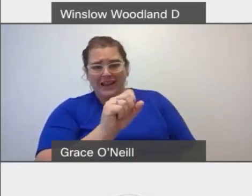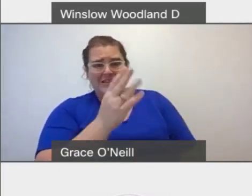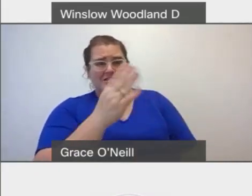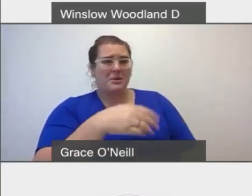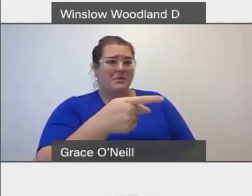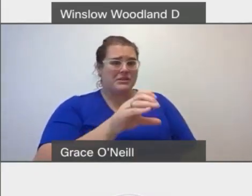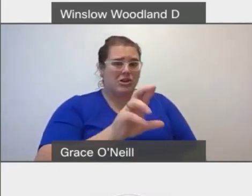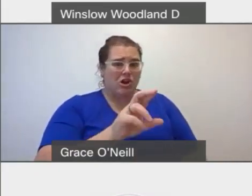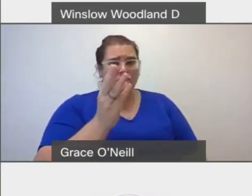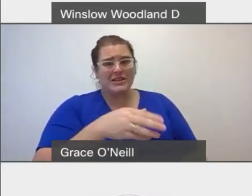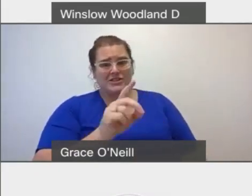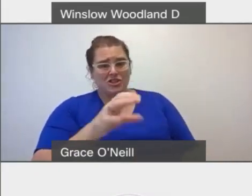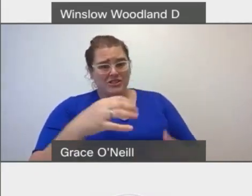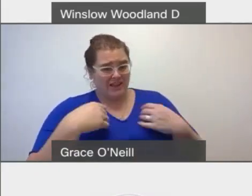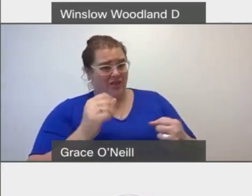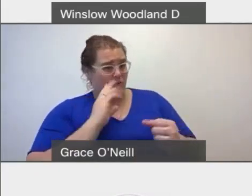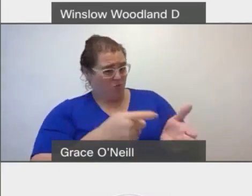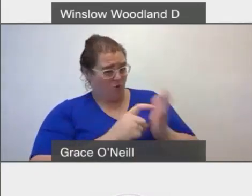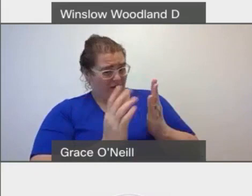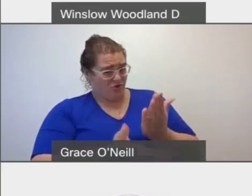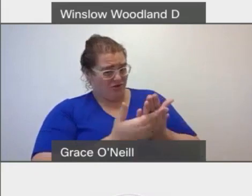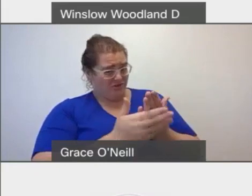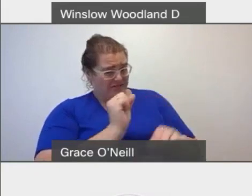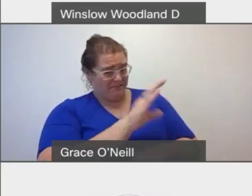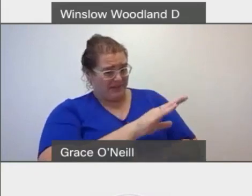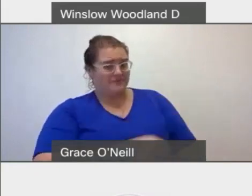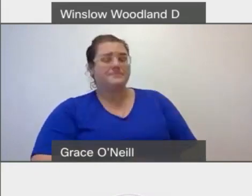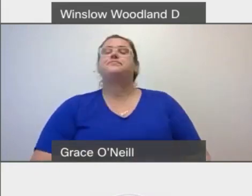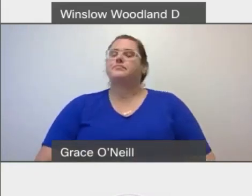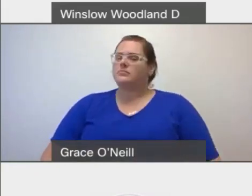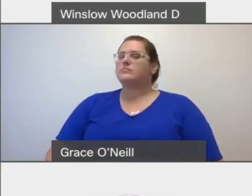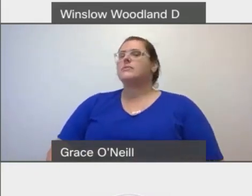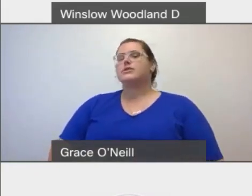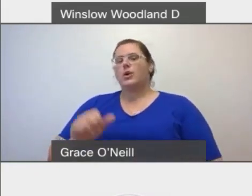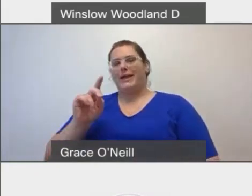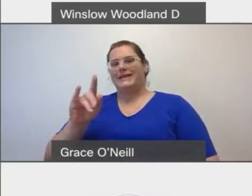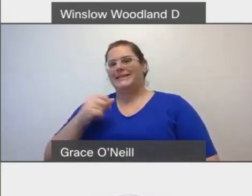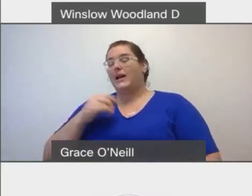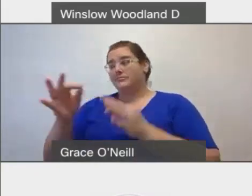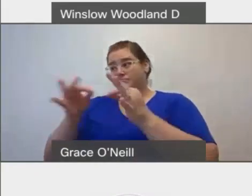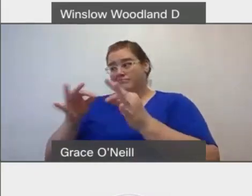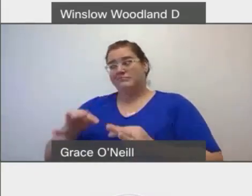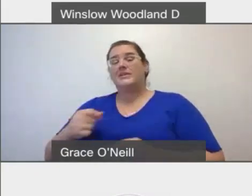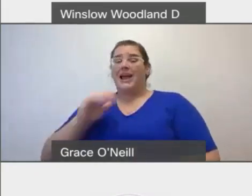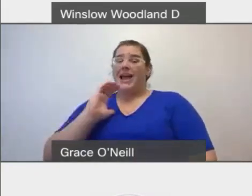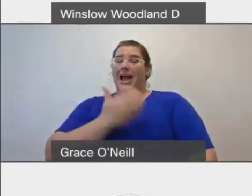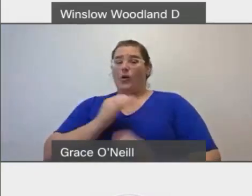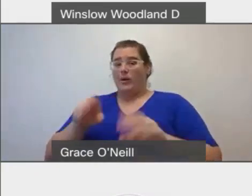DDS/PCR/DC Health? So I can tell you as it relates to our provider certification review,